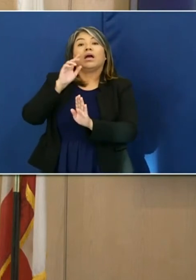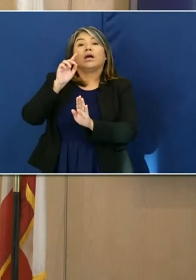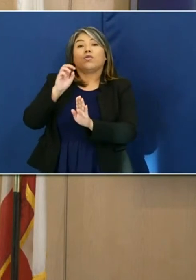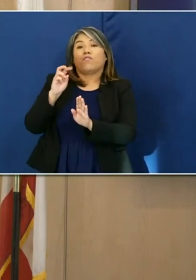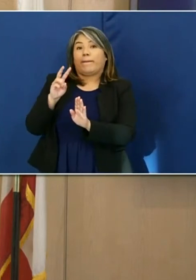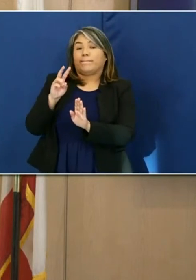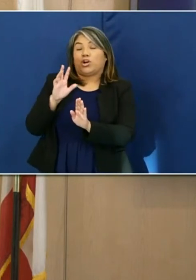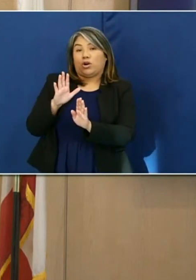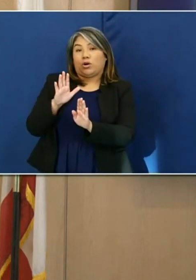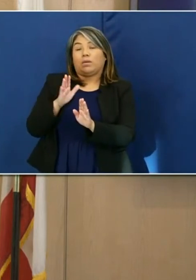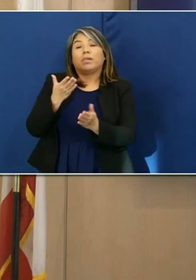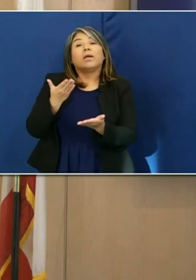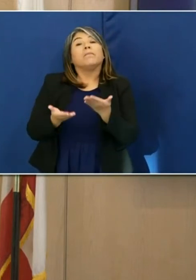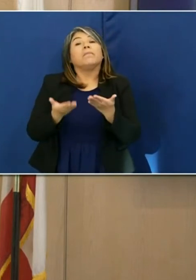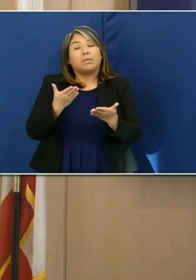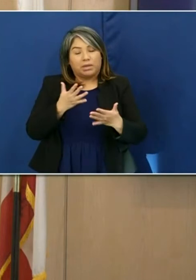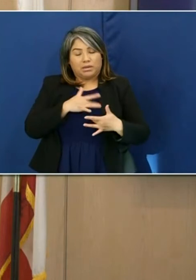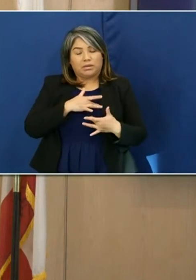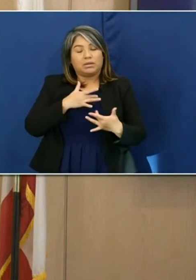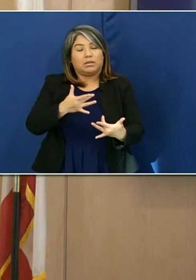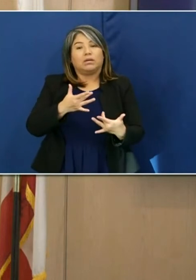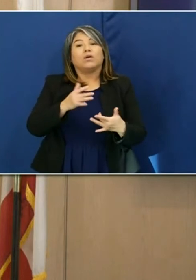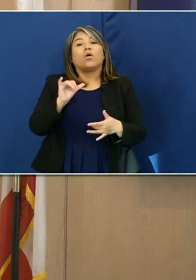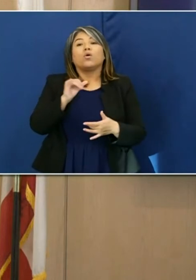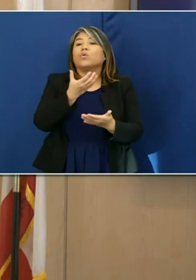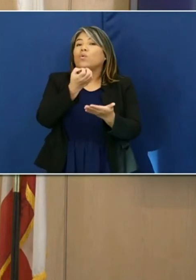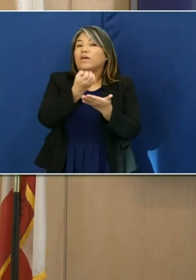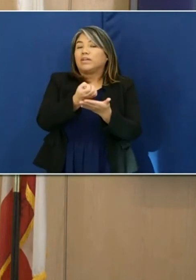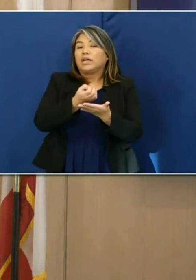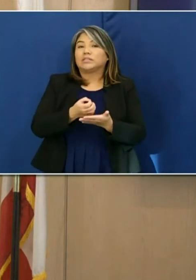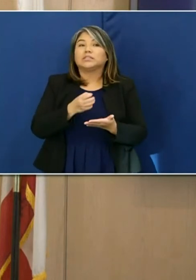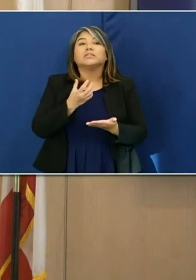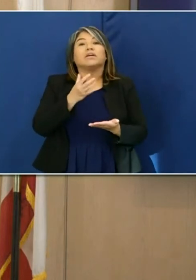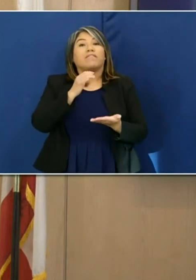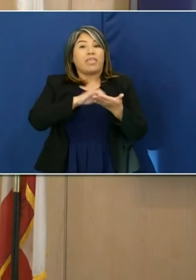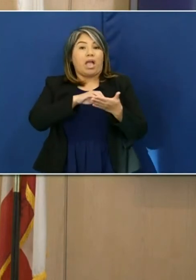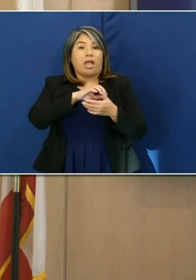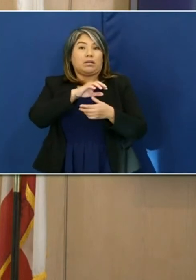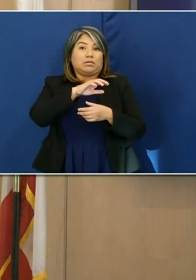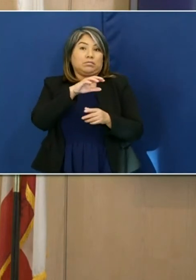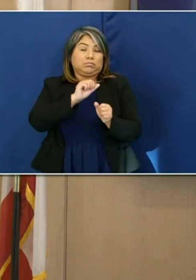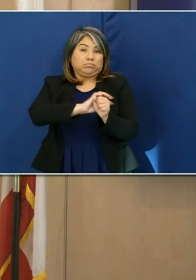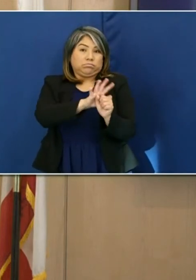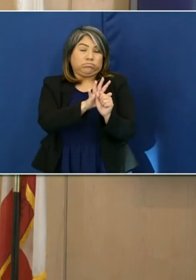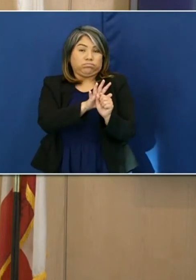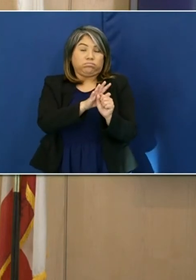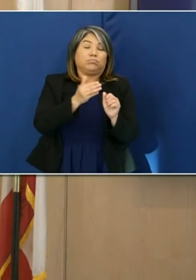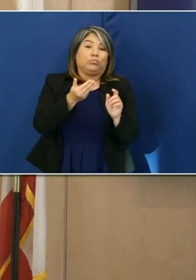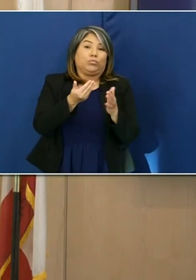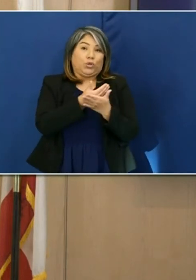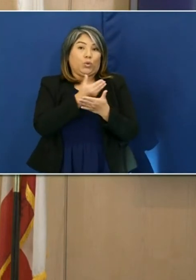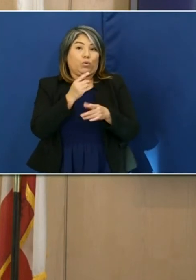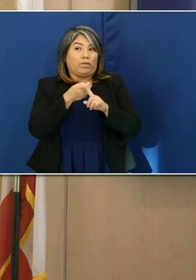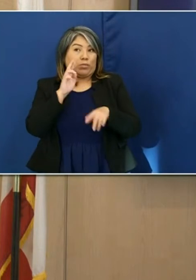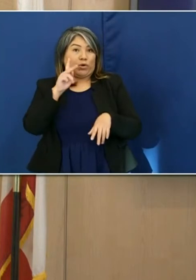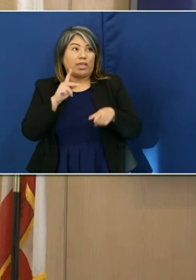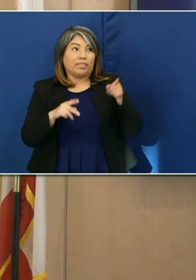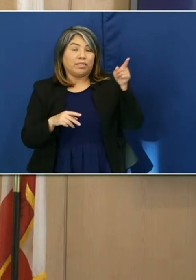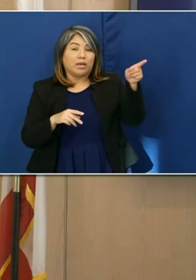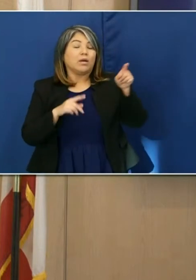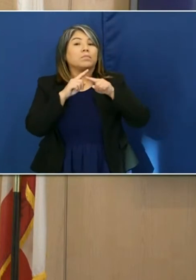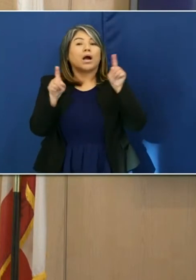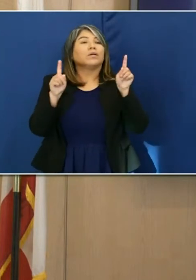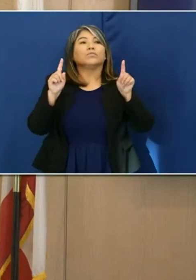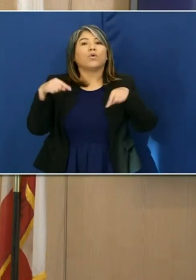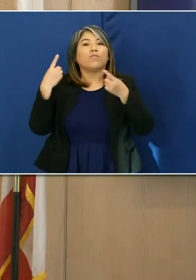it's possible, probably likely, that there's also evidence of the variant there, but we, so far on the sequences we have done from Baja